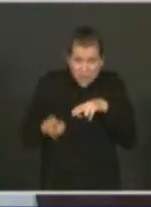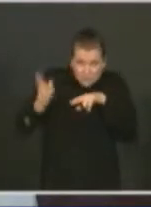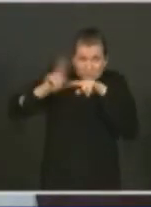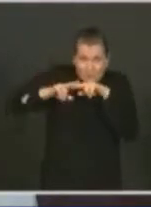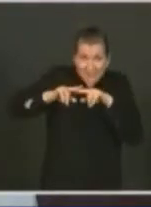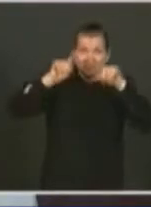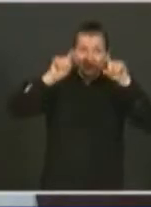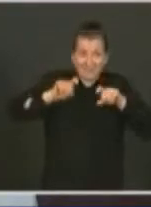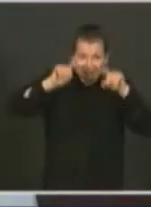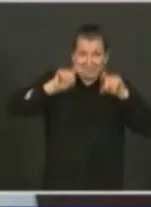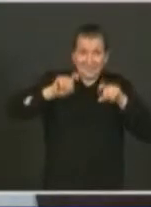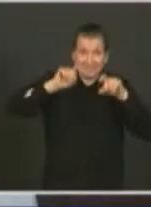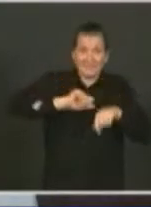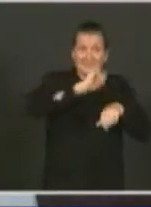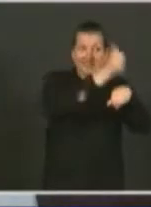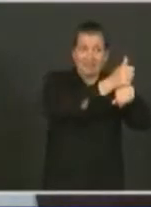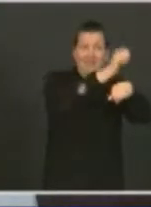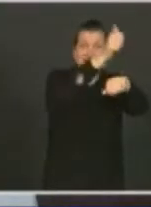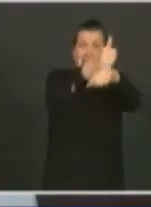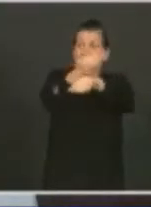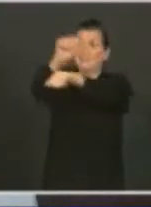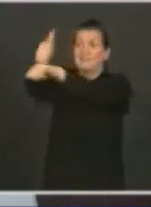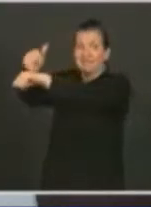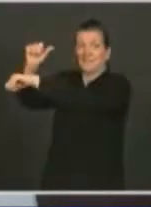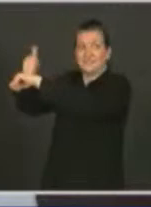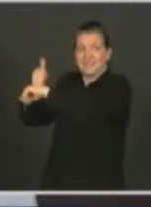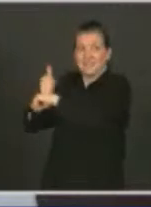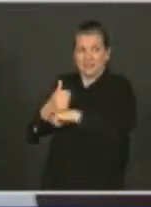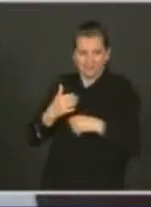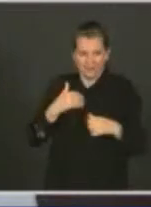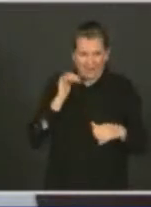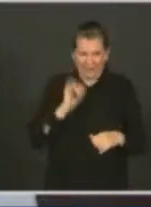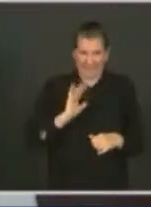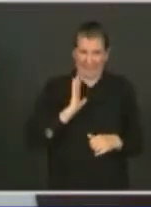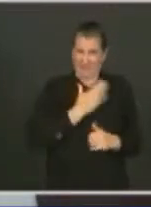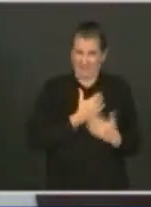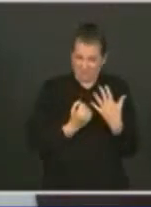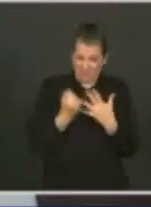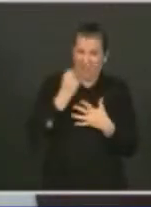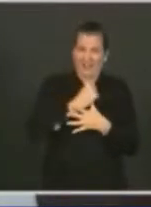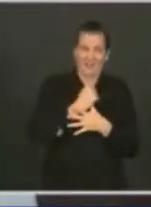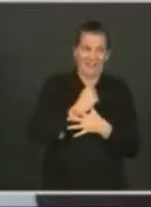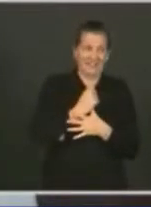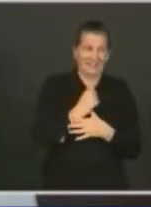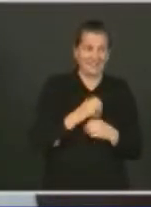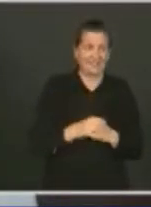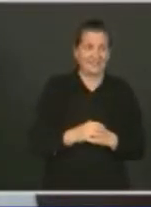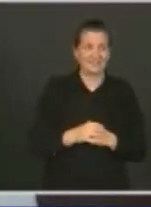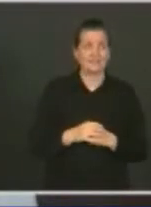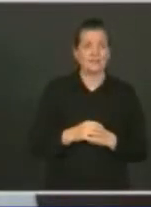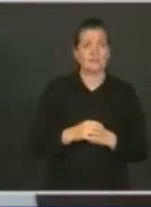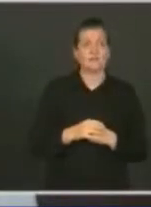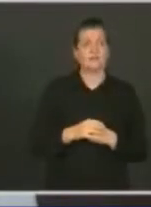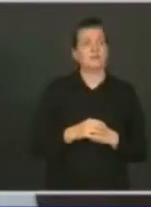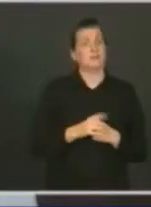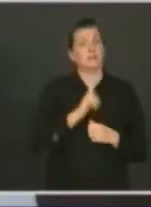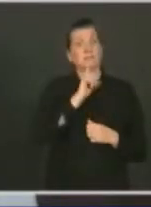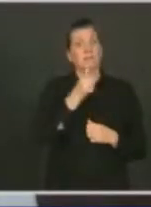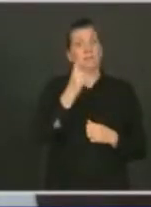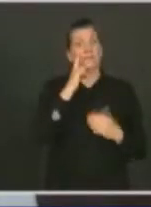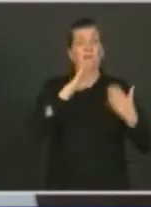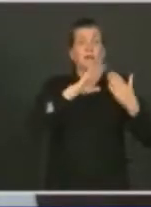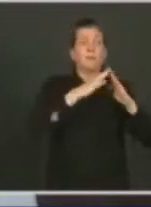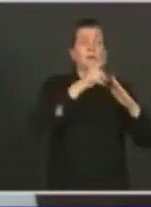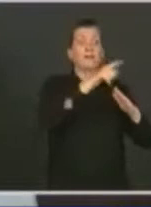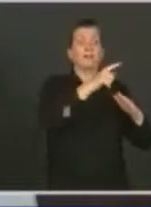capacity is a priority, particularly for communities where the test percent